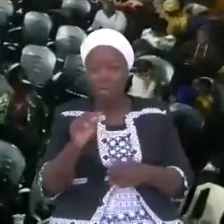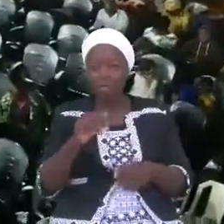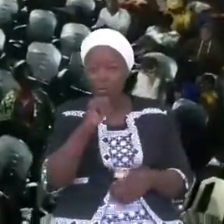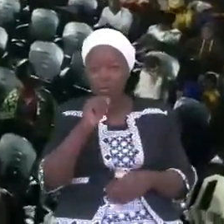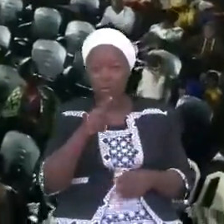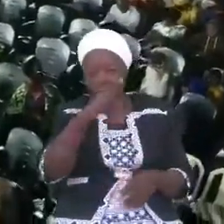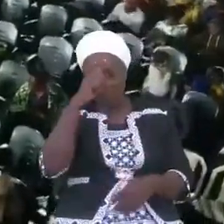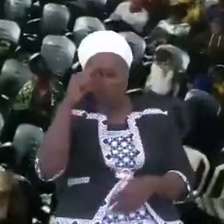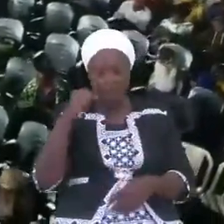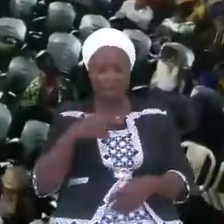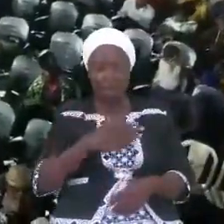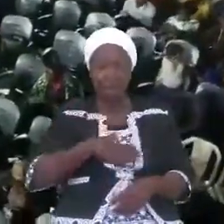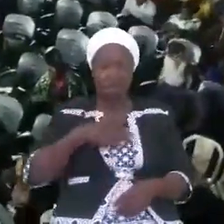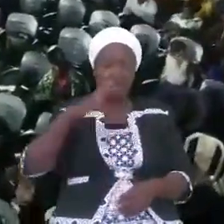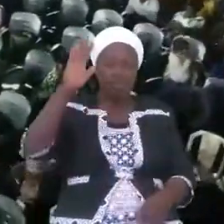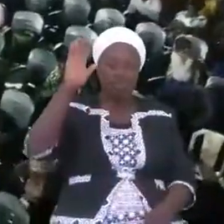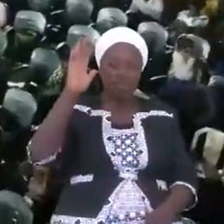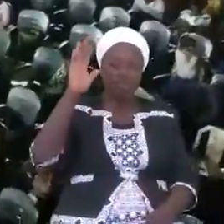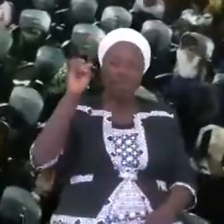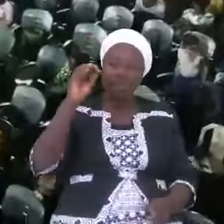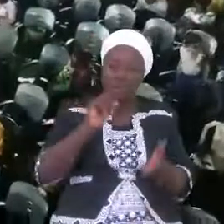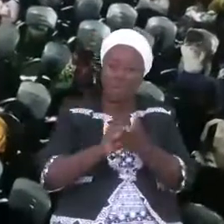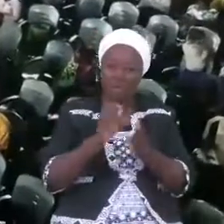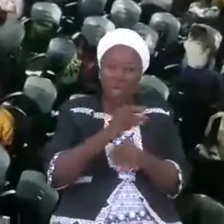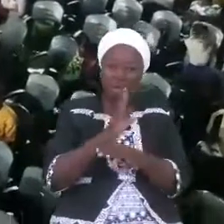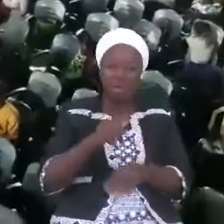will remember you.